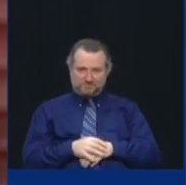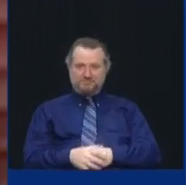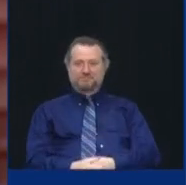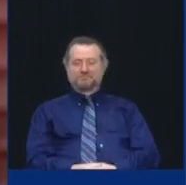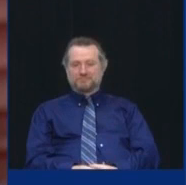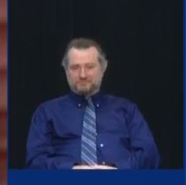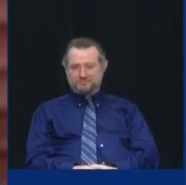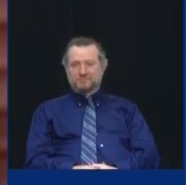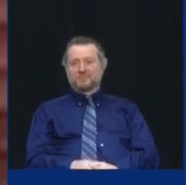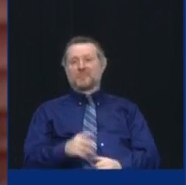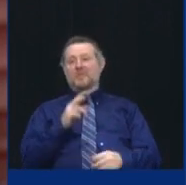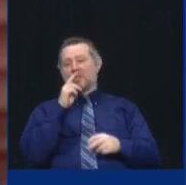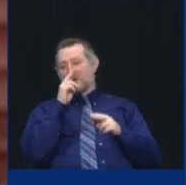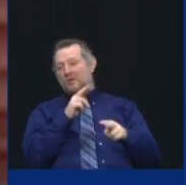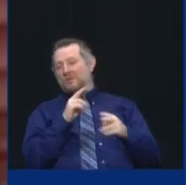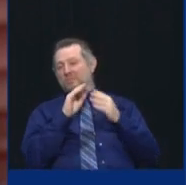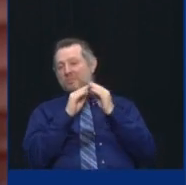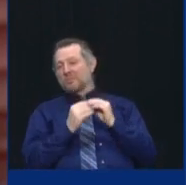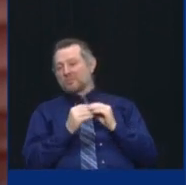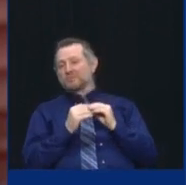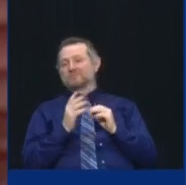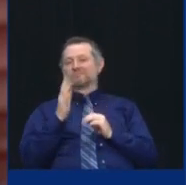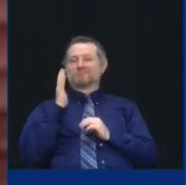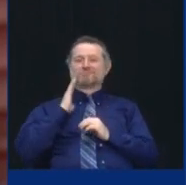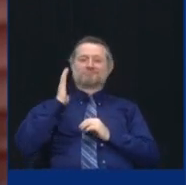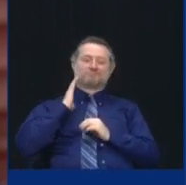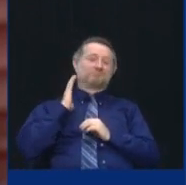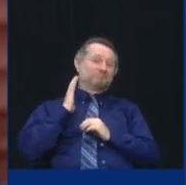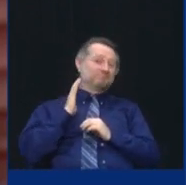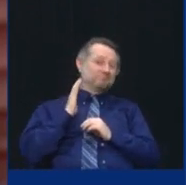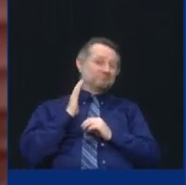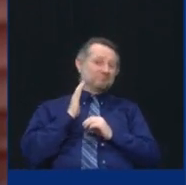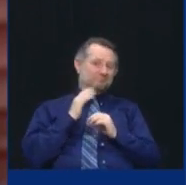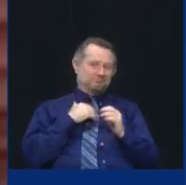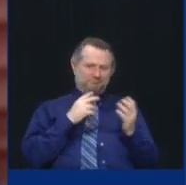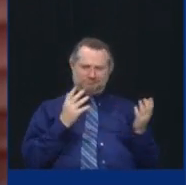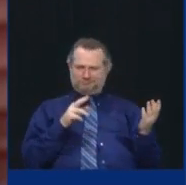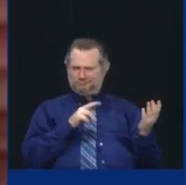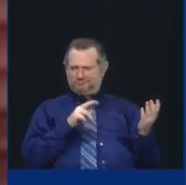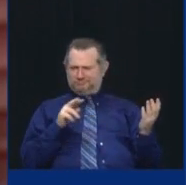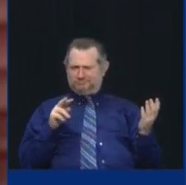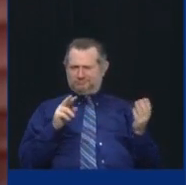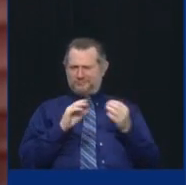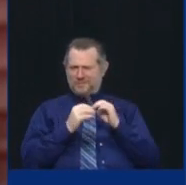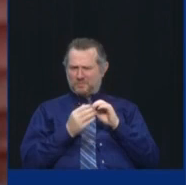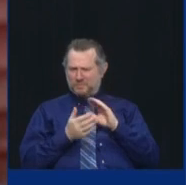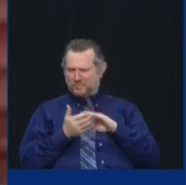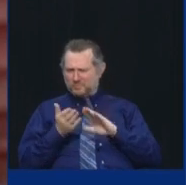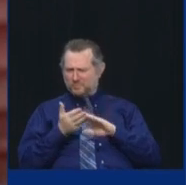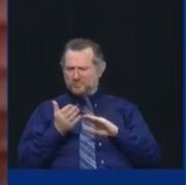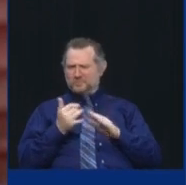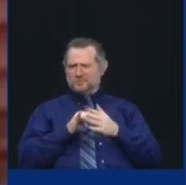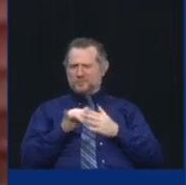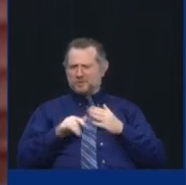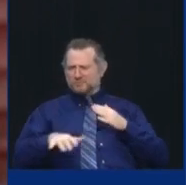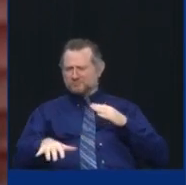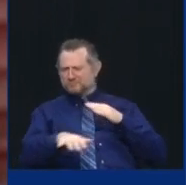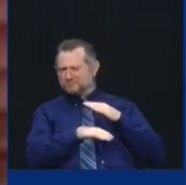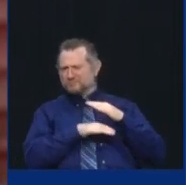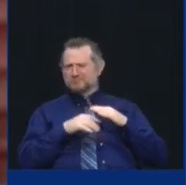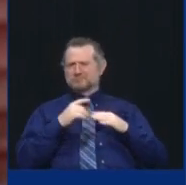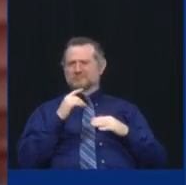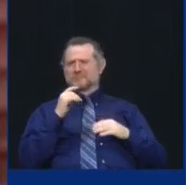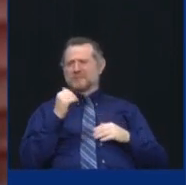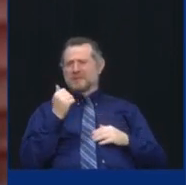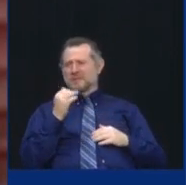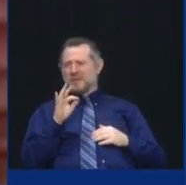the staffing rate that was in the subways in like the